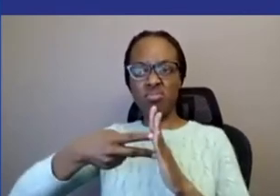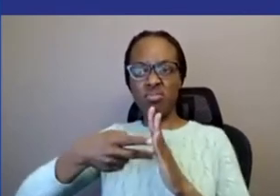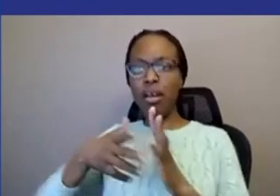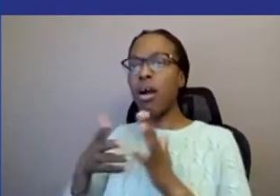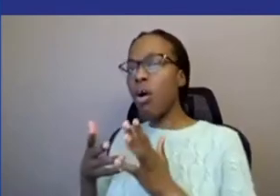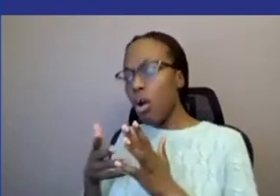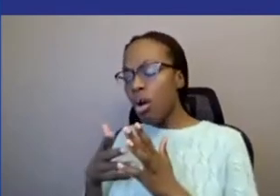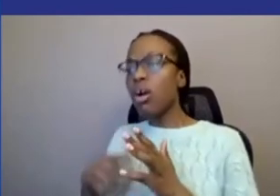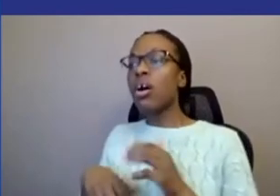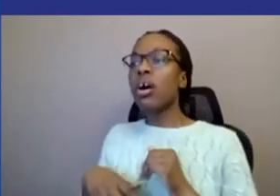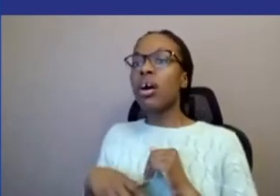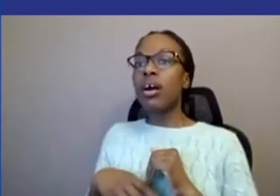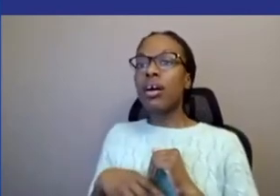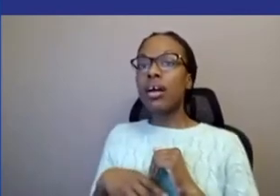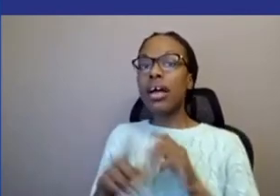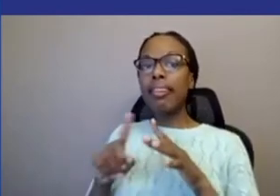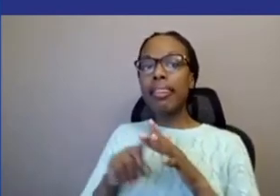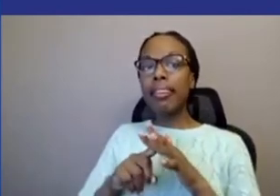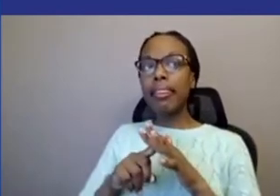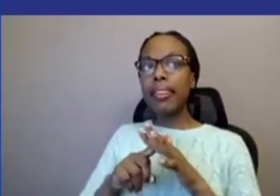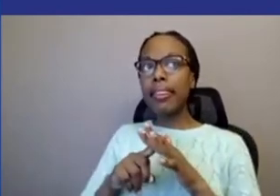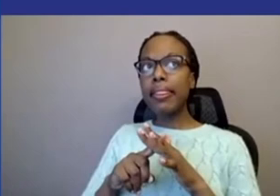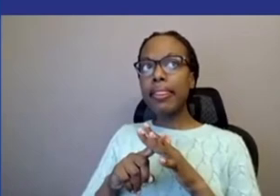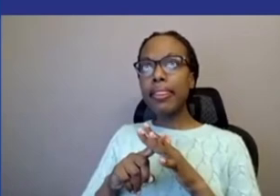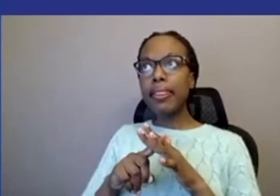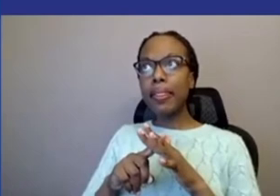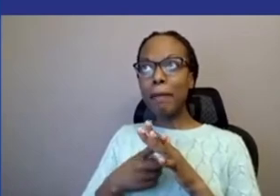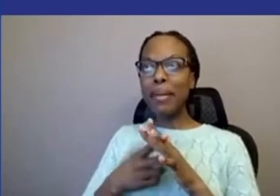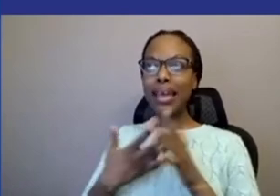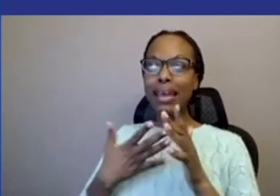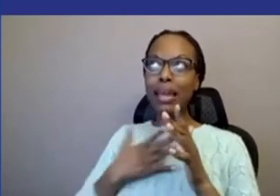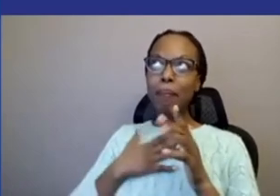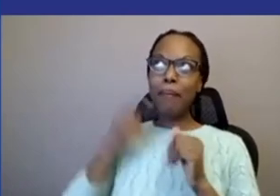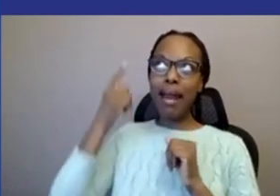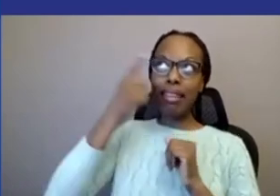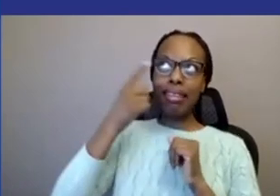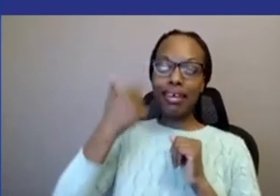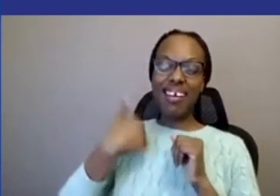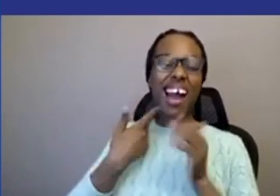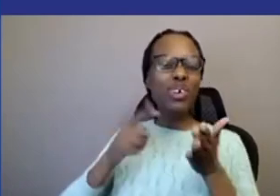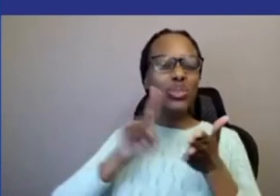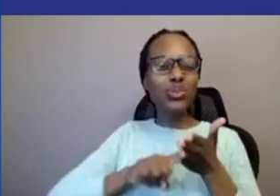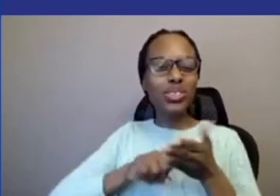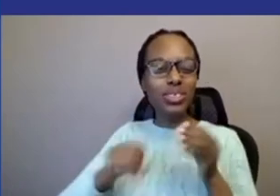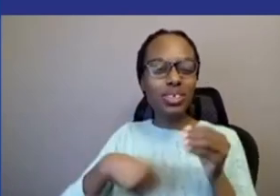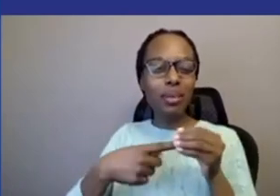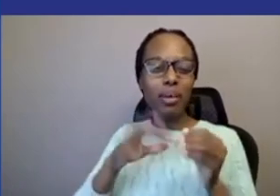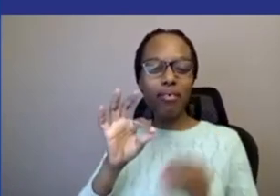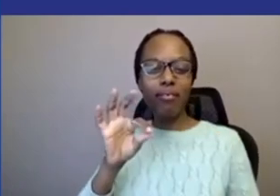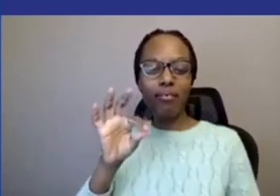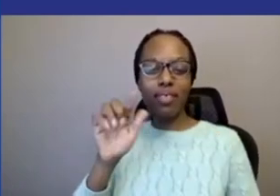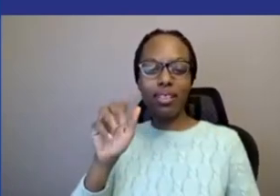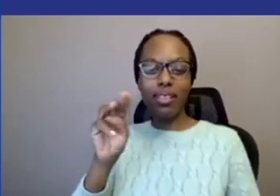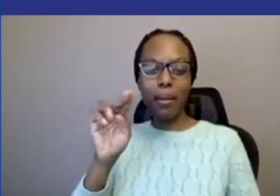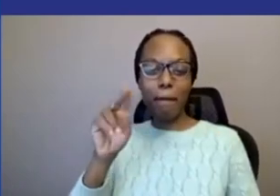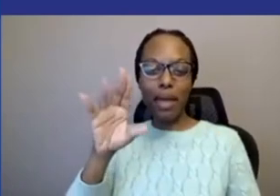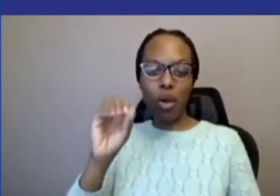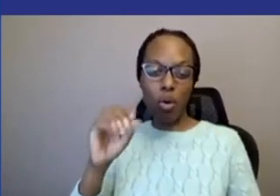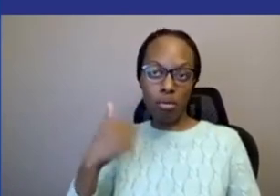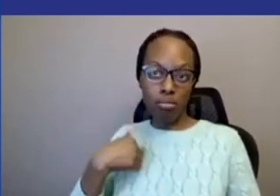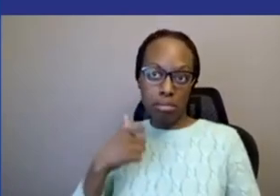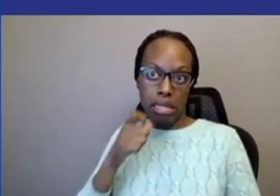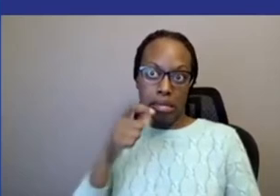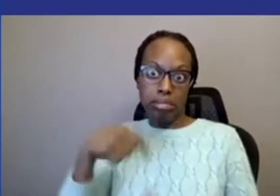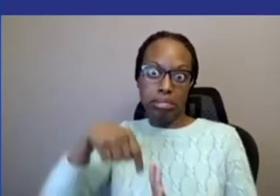of, I think this thought pattern, you know, just doing some research on flamenco, and I, you know, don't know as much because it's